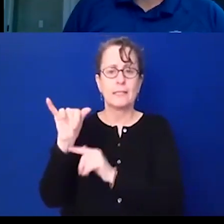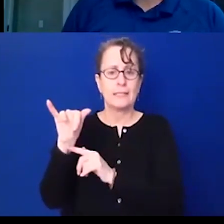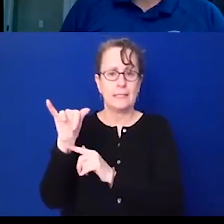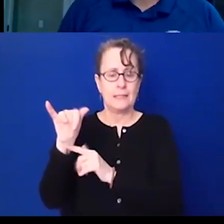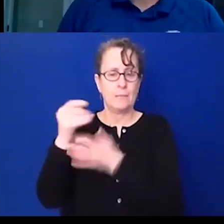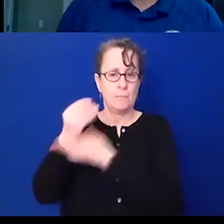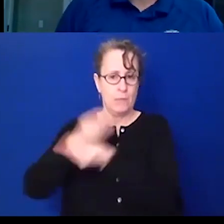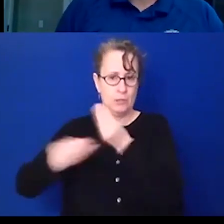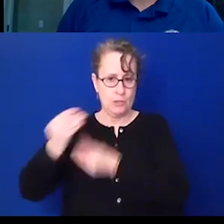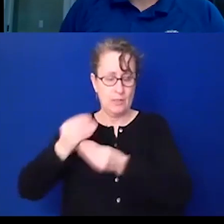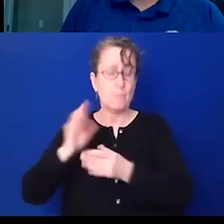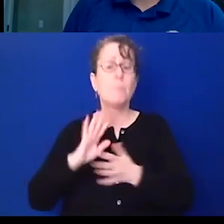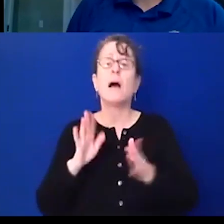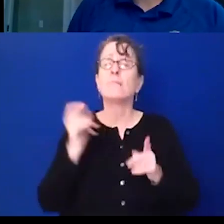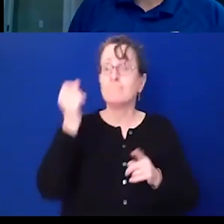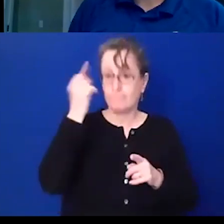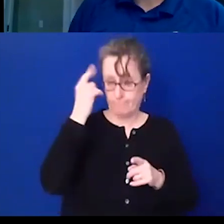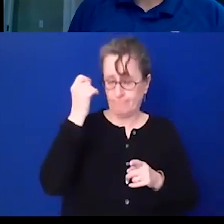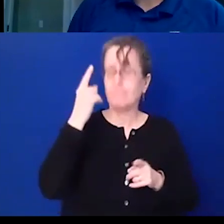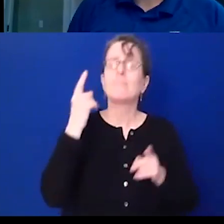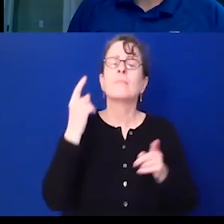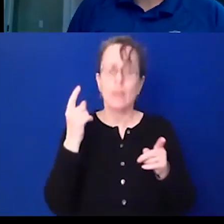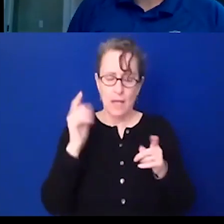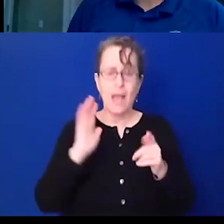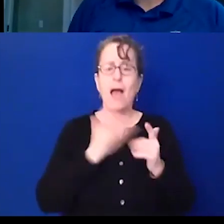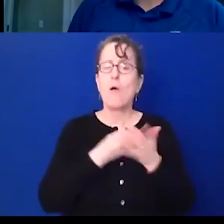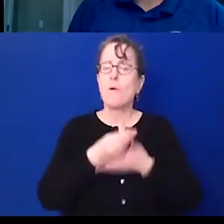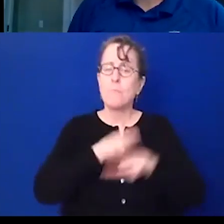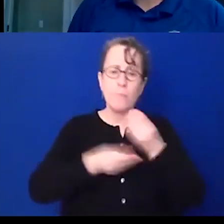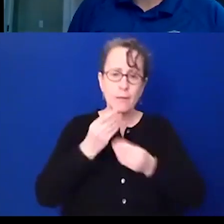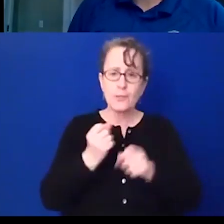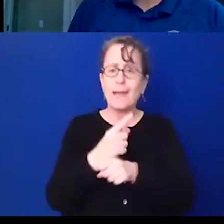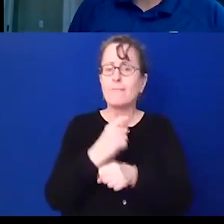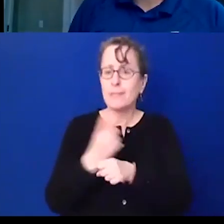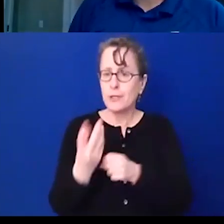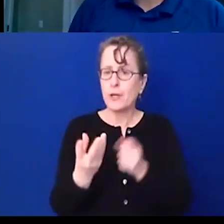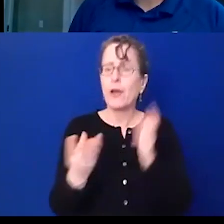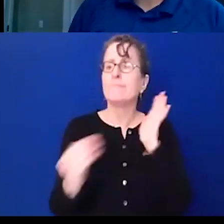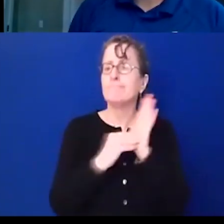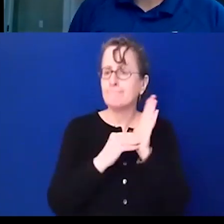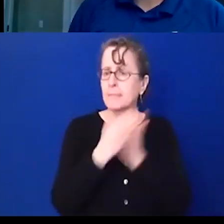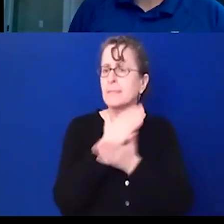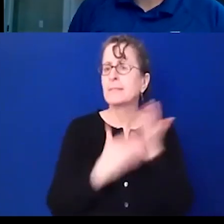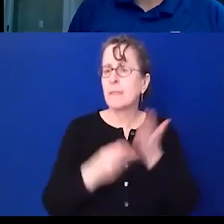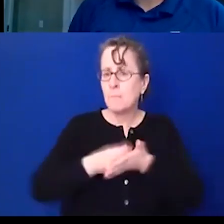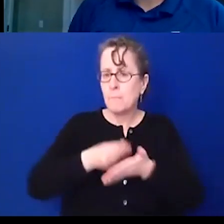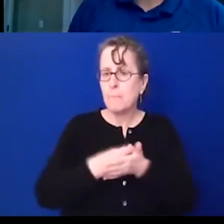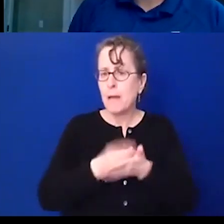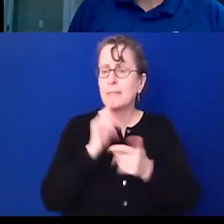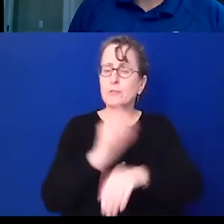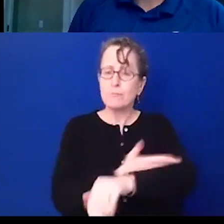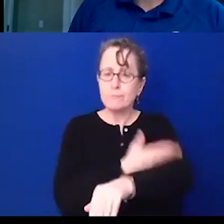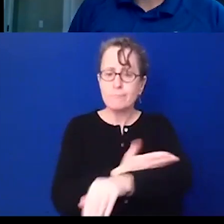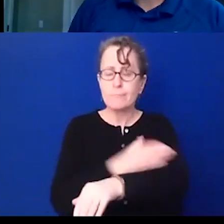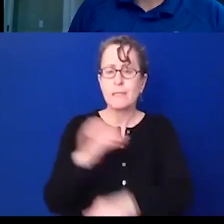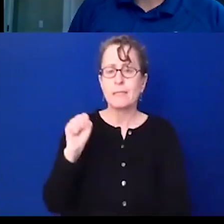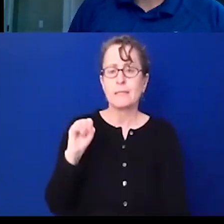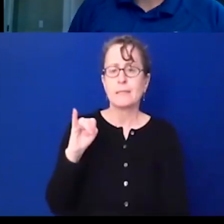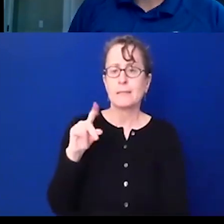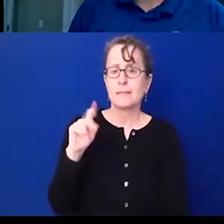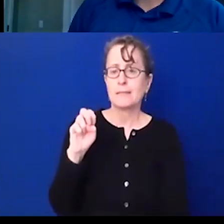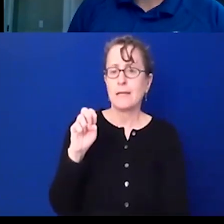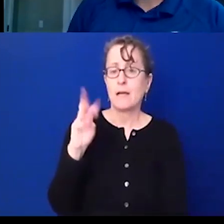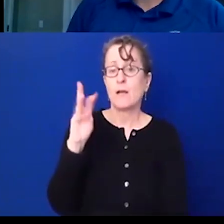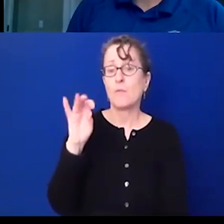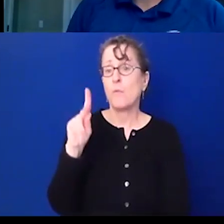recent years allocated additional funds to sidewalks. It's possible that there might be some allocation beyond that to sidewalks coming from the ARPA money. That's